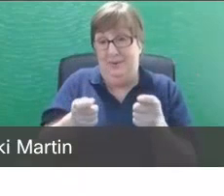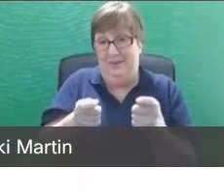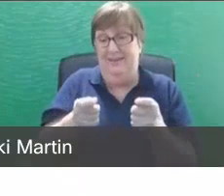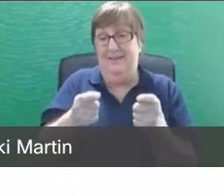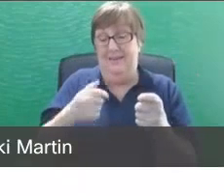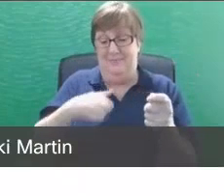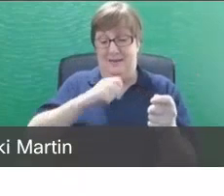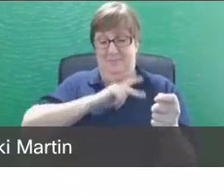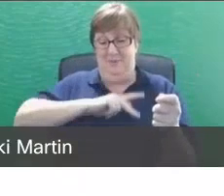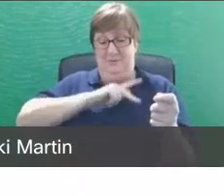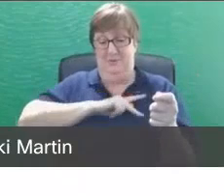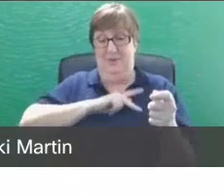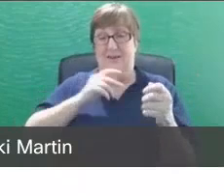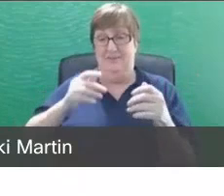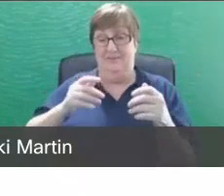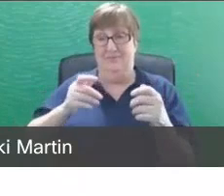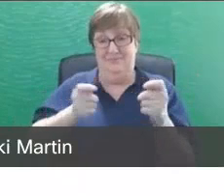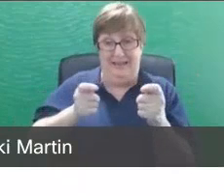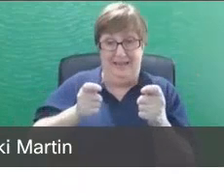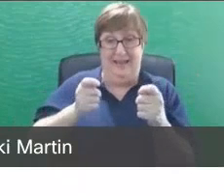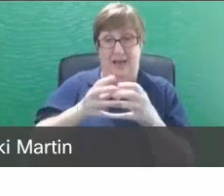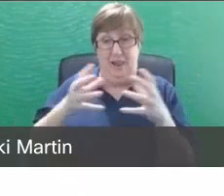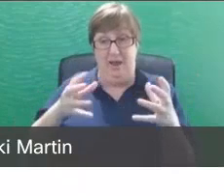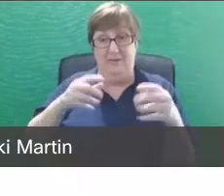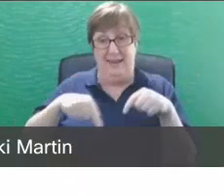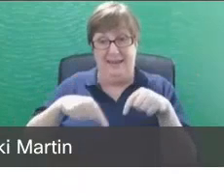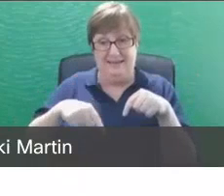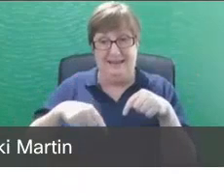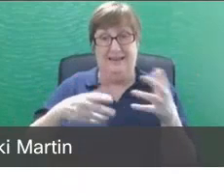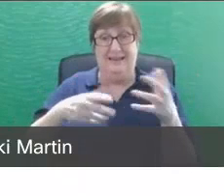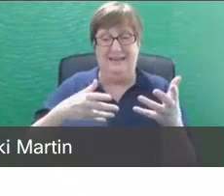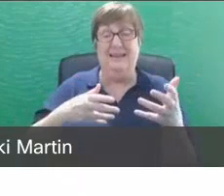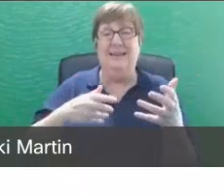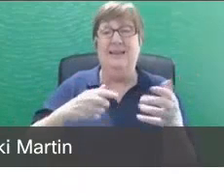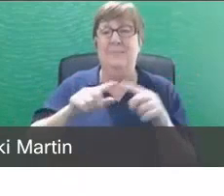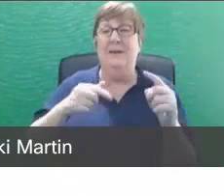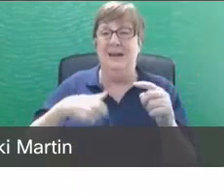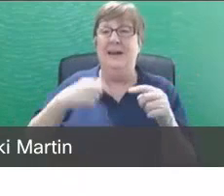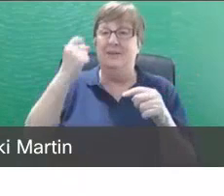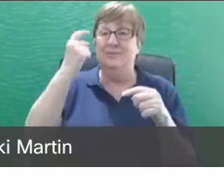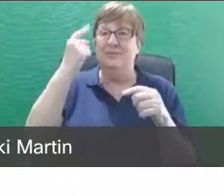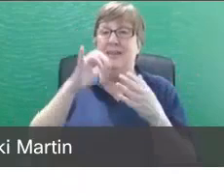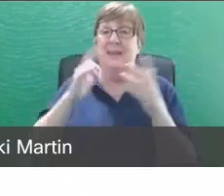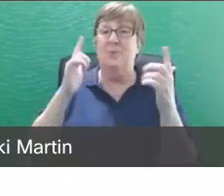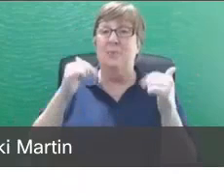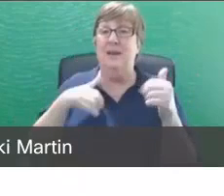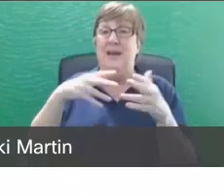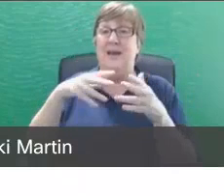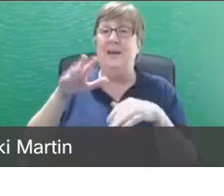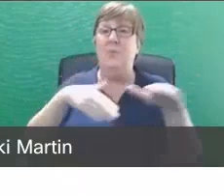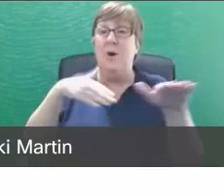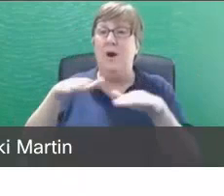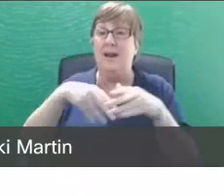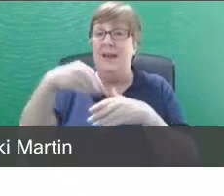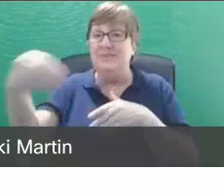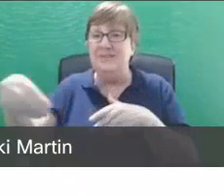has heightened it a lot, but I've realized that, taking a walk outside during my work breaks, being able